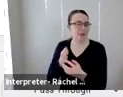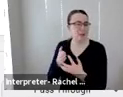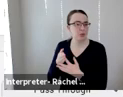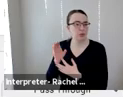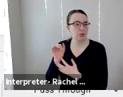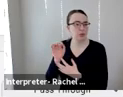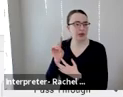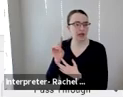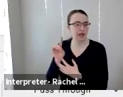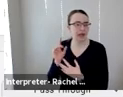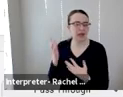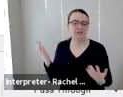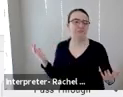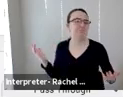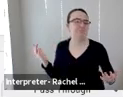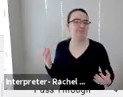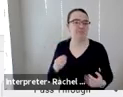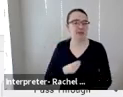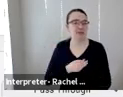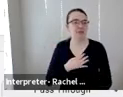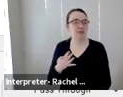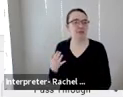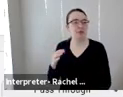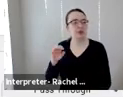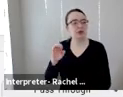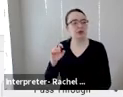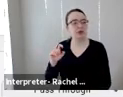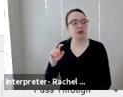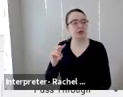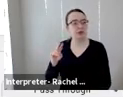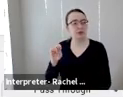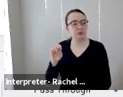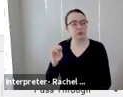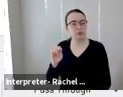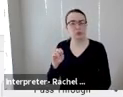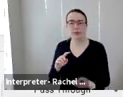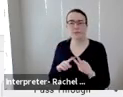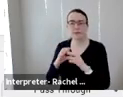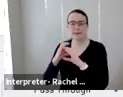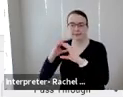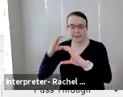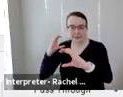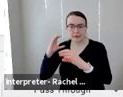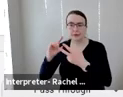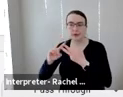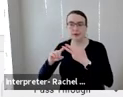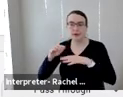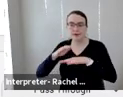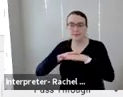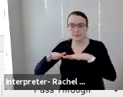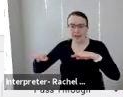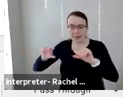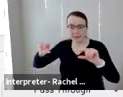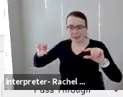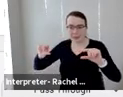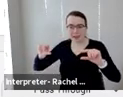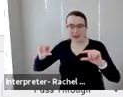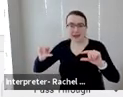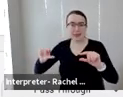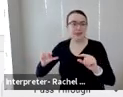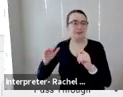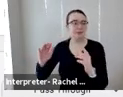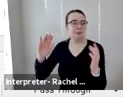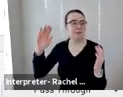It's like a couple extrudes, maybe a cylinder, a flat plane, and then you mirror the whole thing.